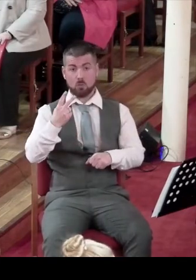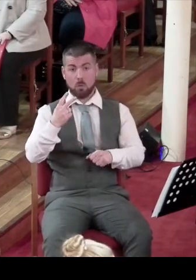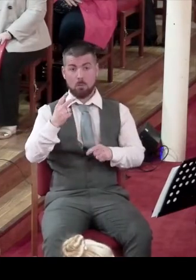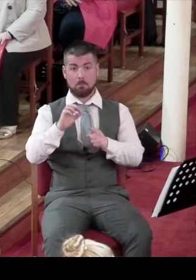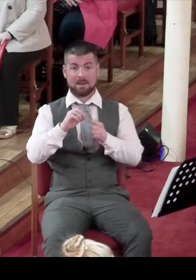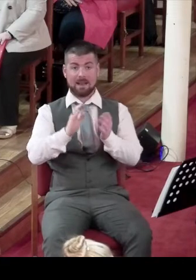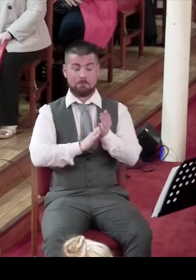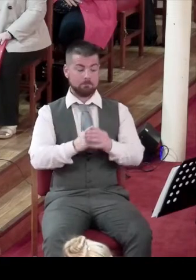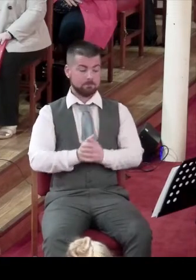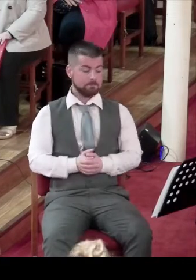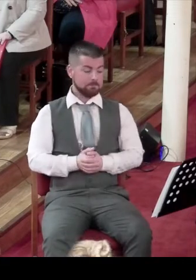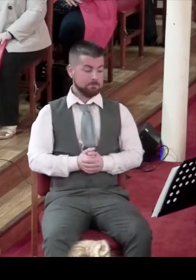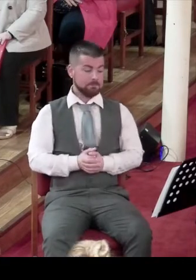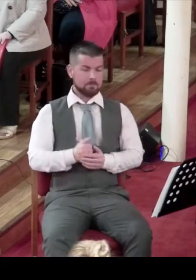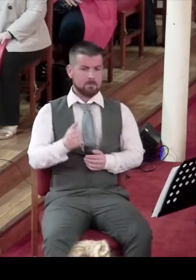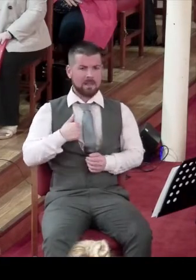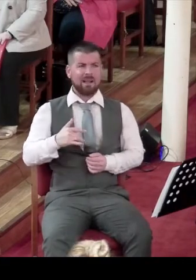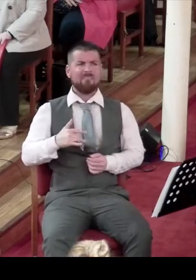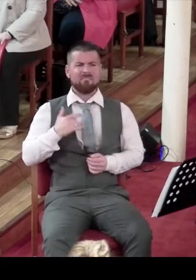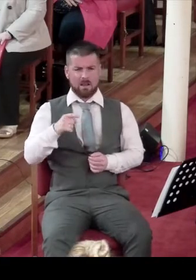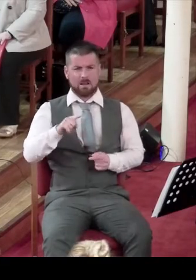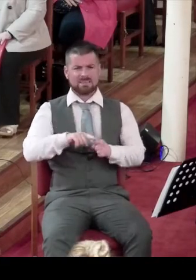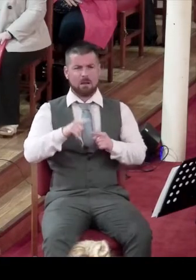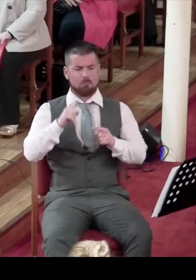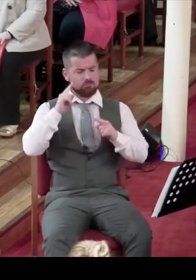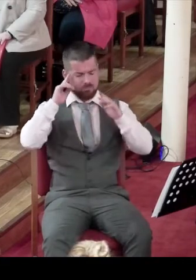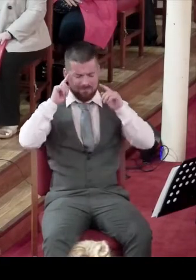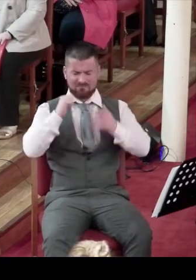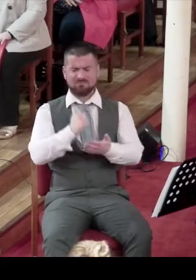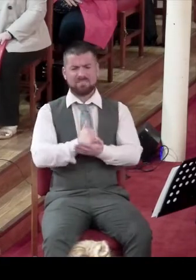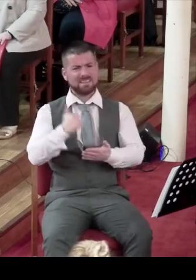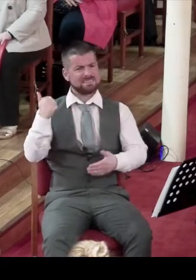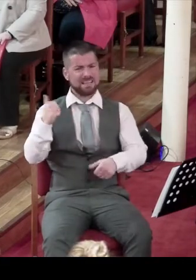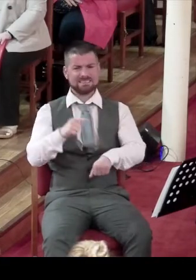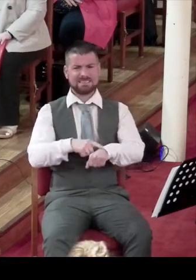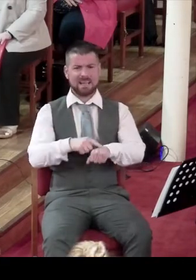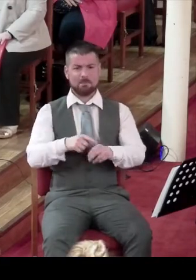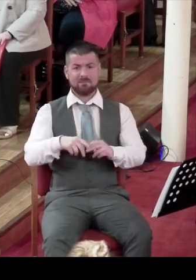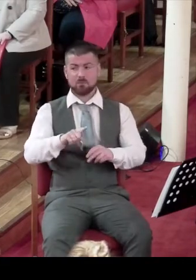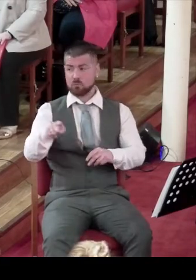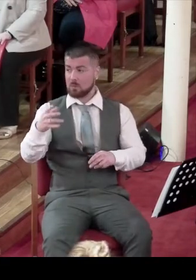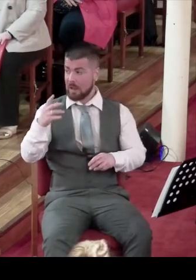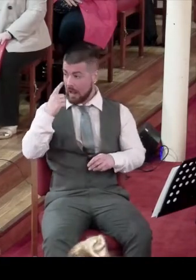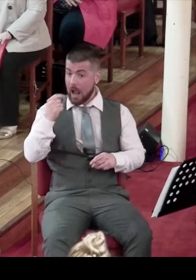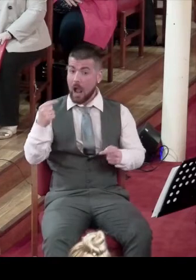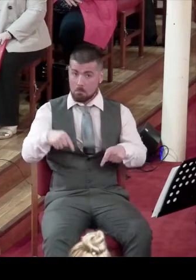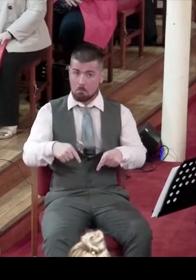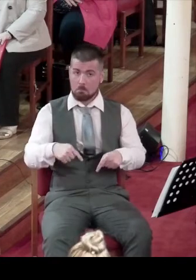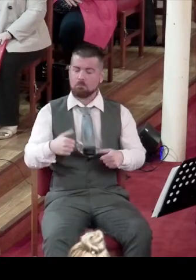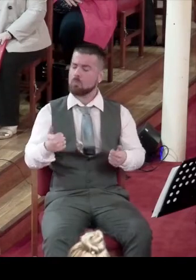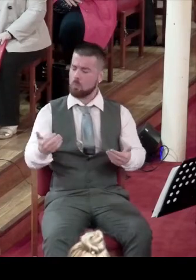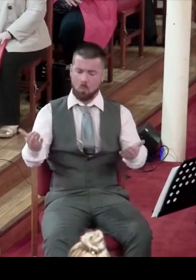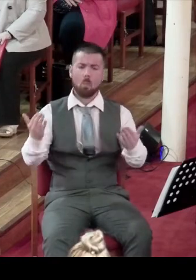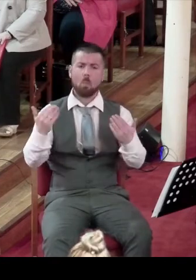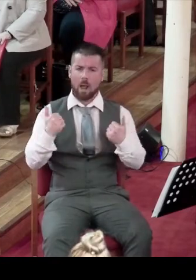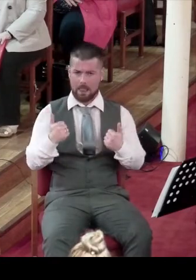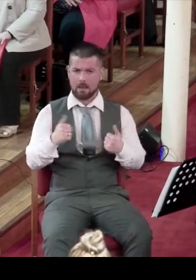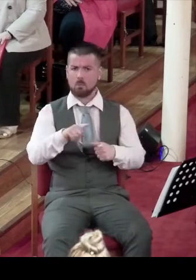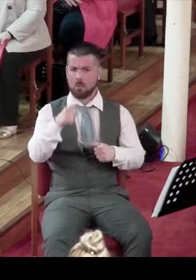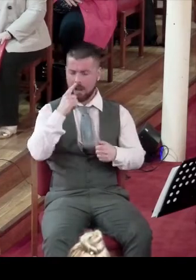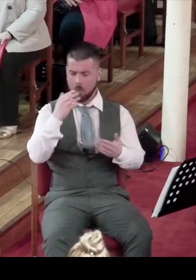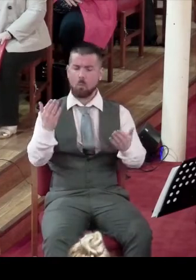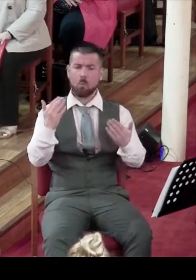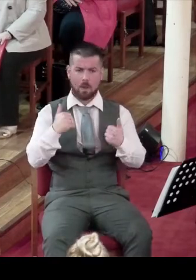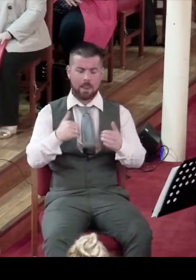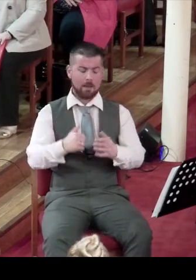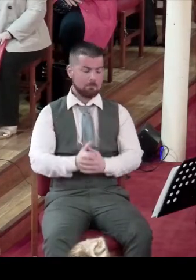And this sounds like it'll be an amazing time. So if you're free and you're able to come, again, you'd be made very, very